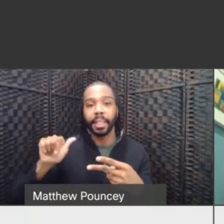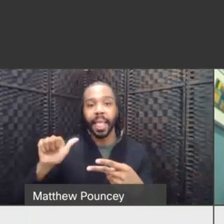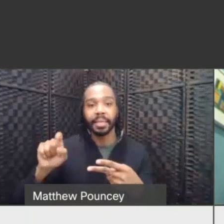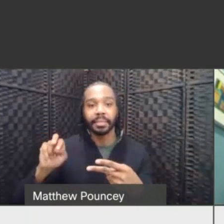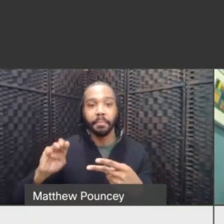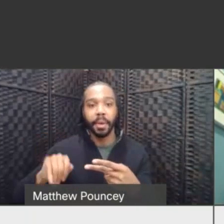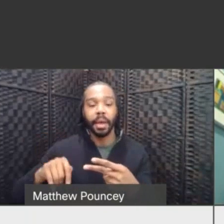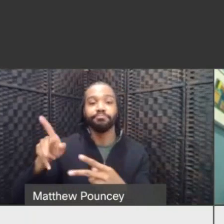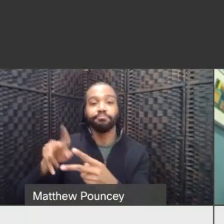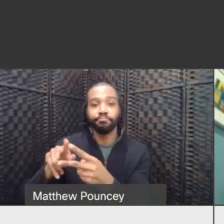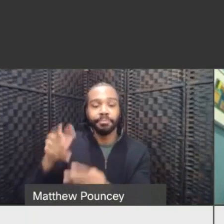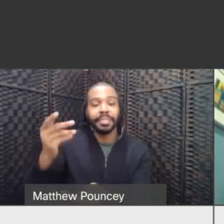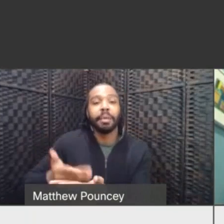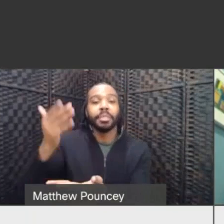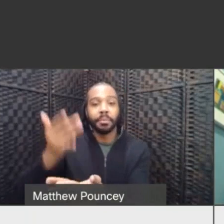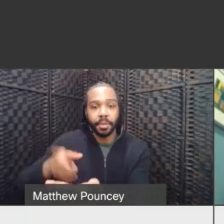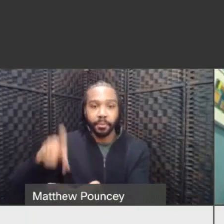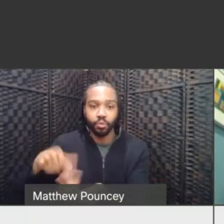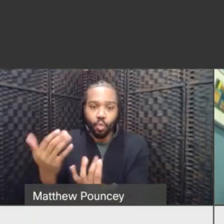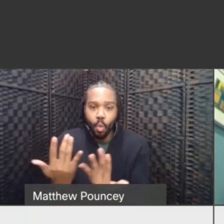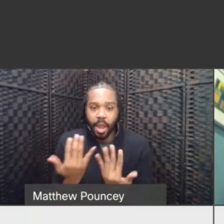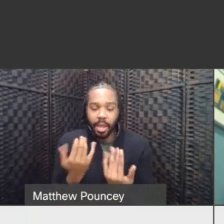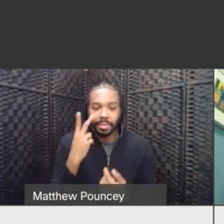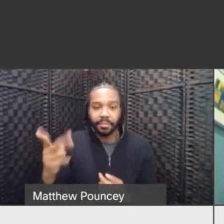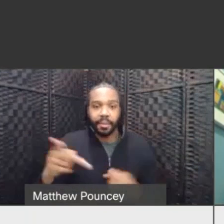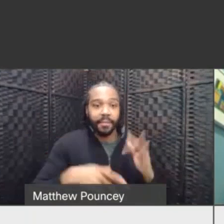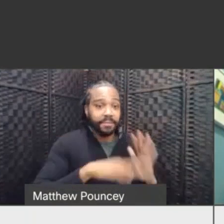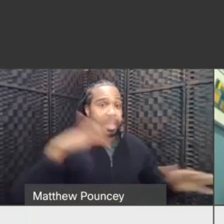wait. So let me find that link and I'll put it in the chat.